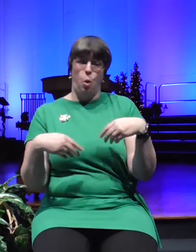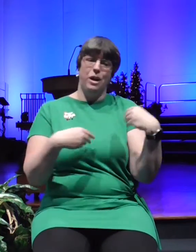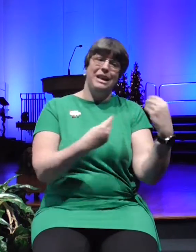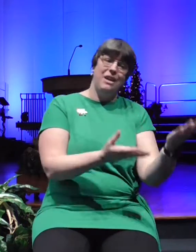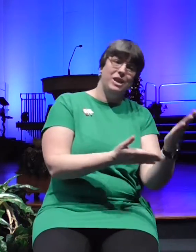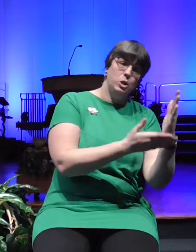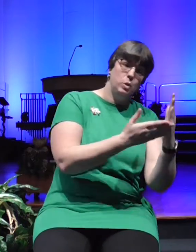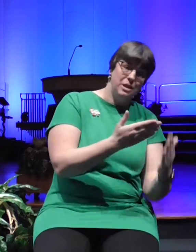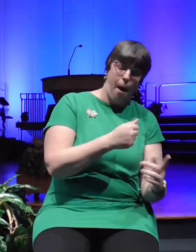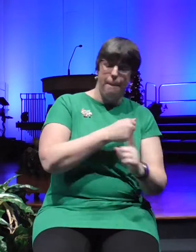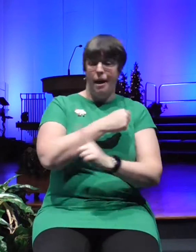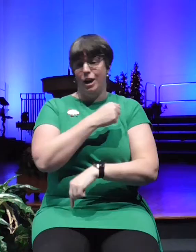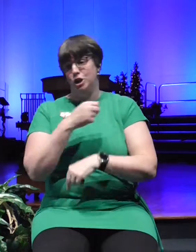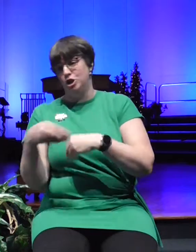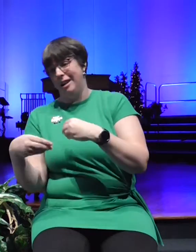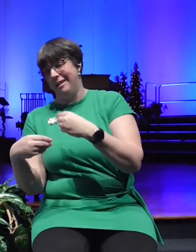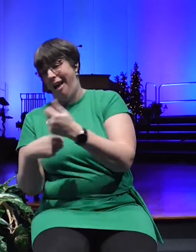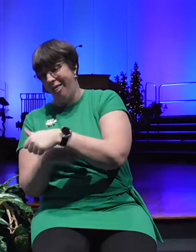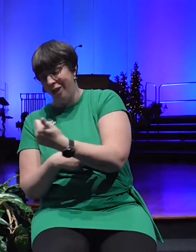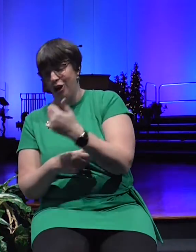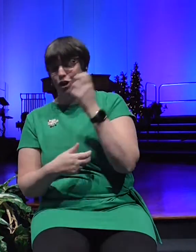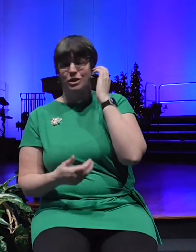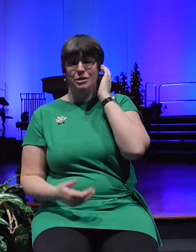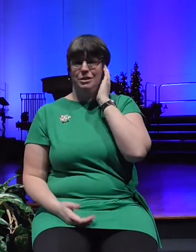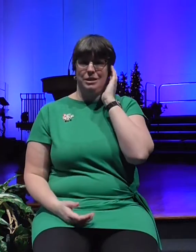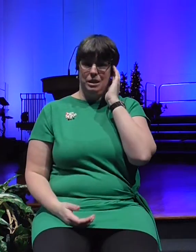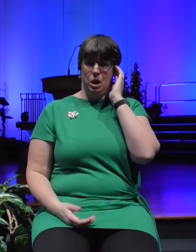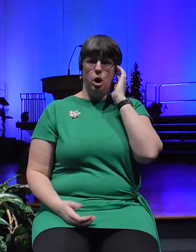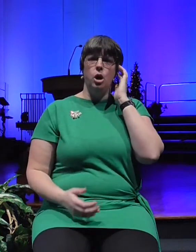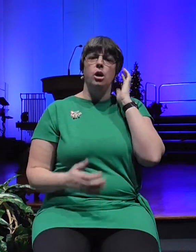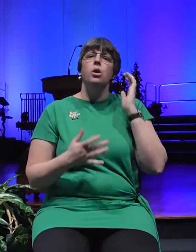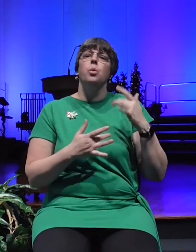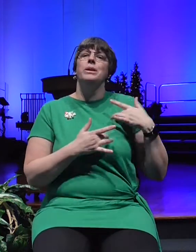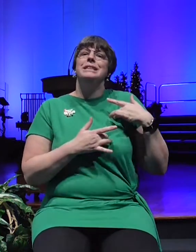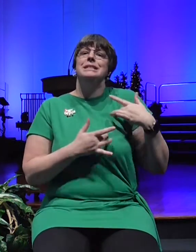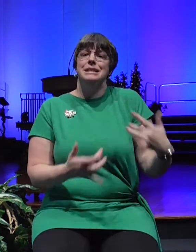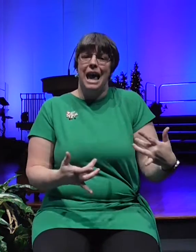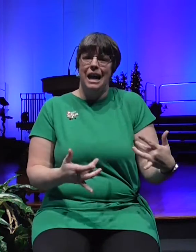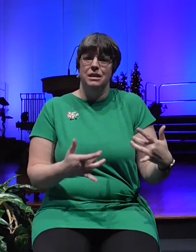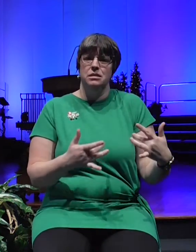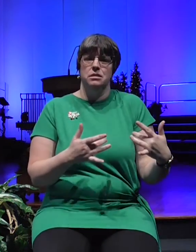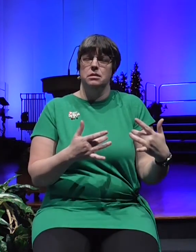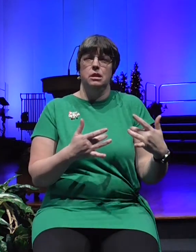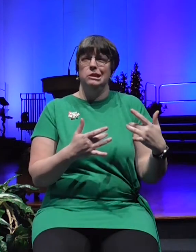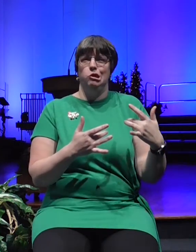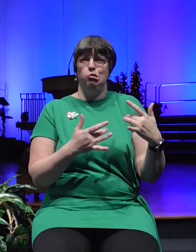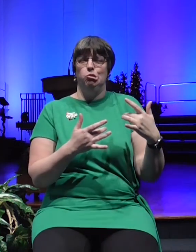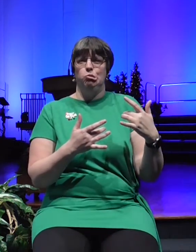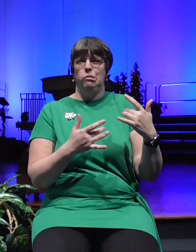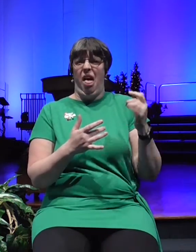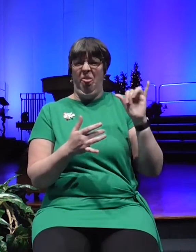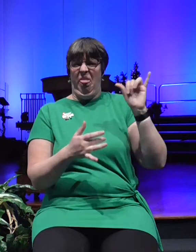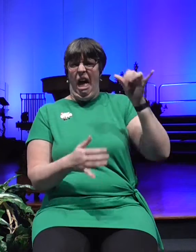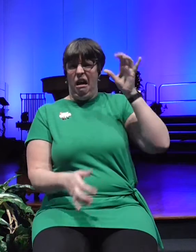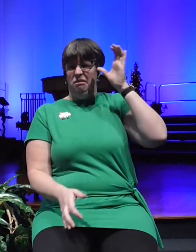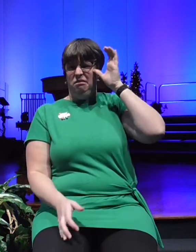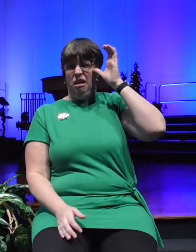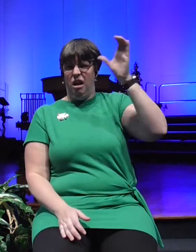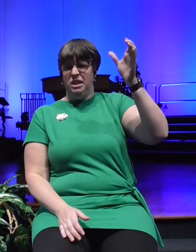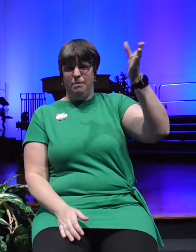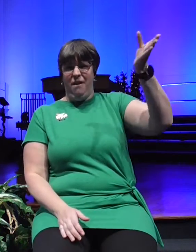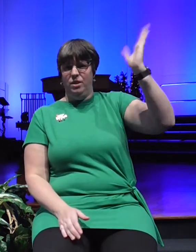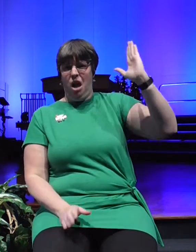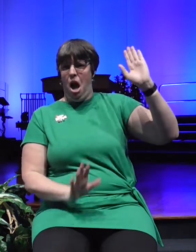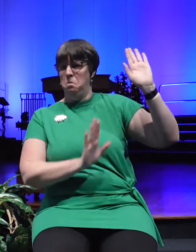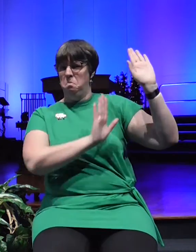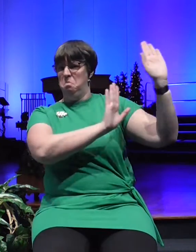goodies to others and punishing others. We've tended to move away from that concept of the notion of God